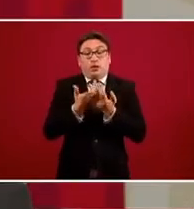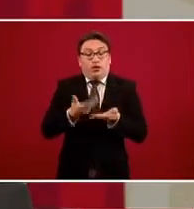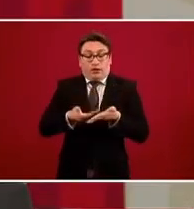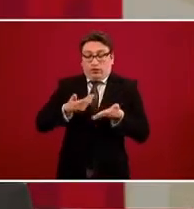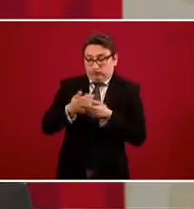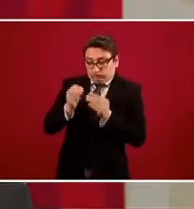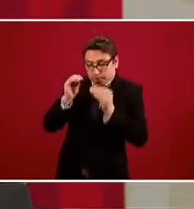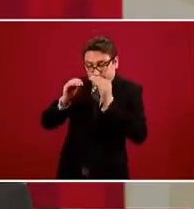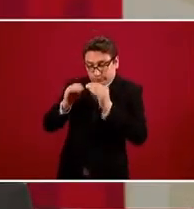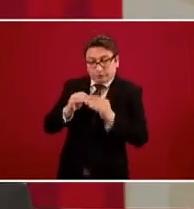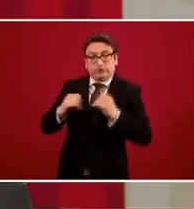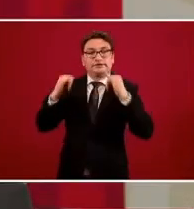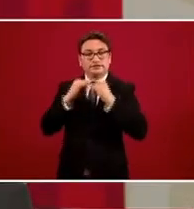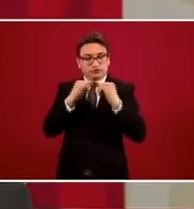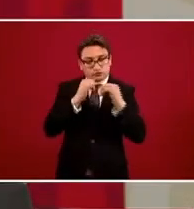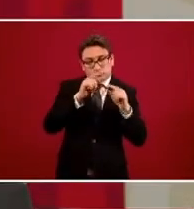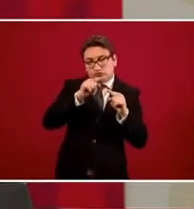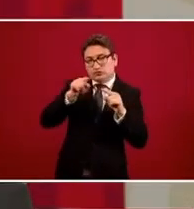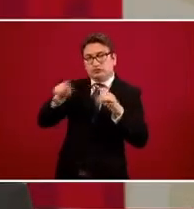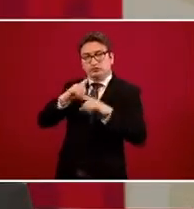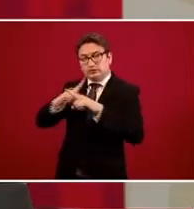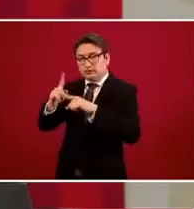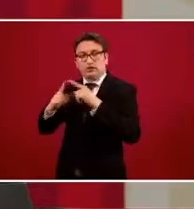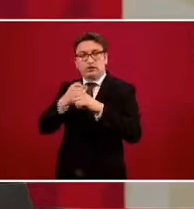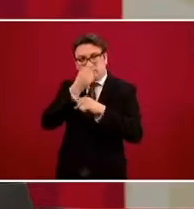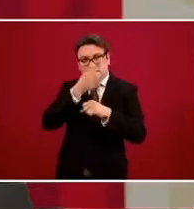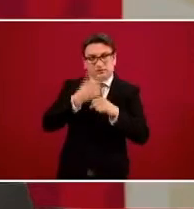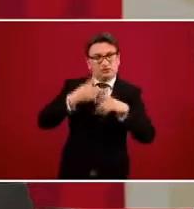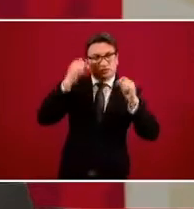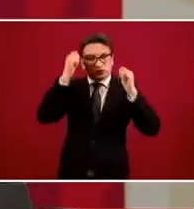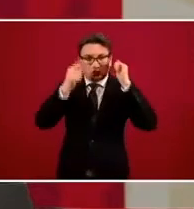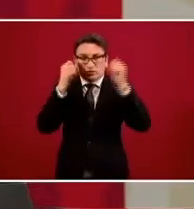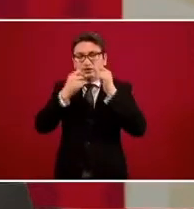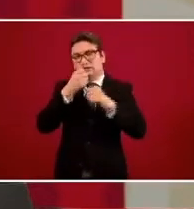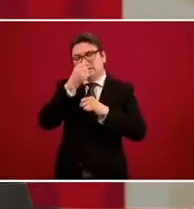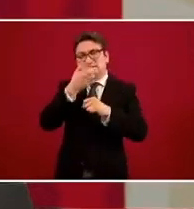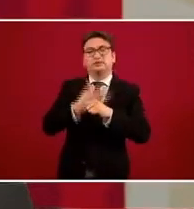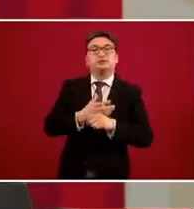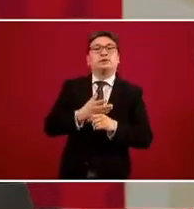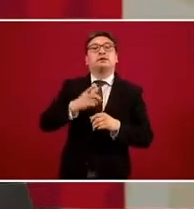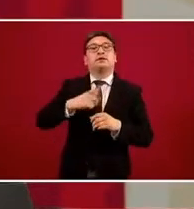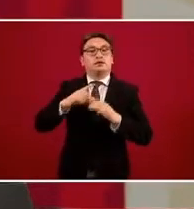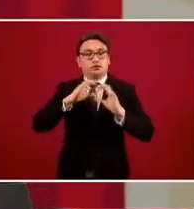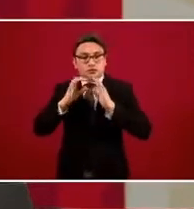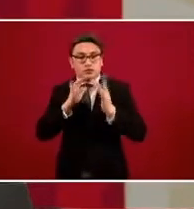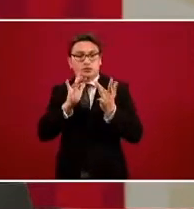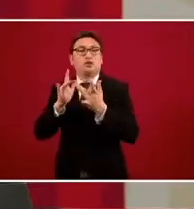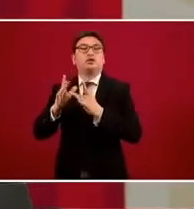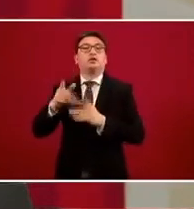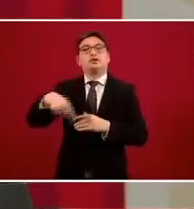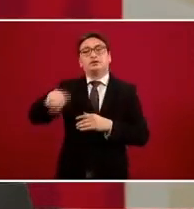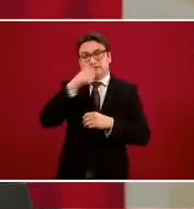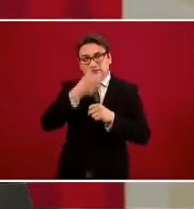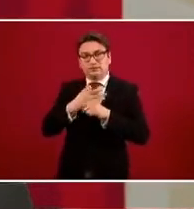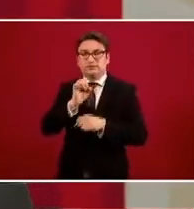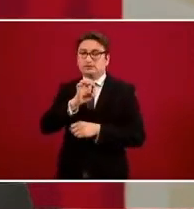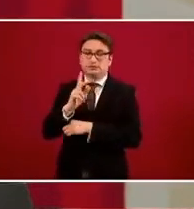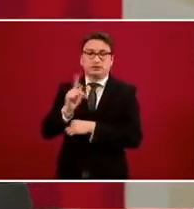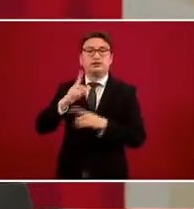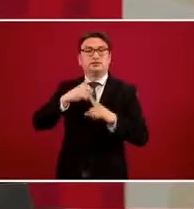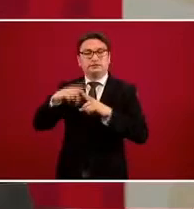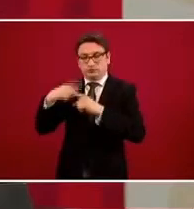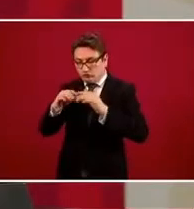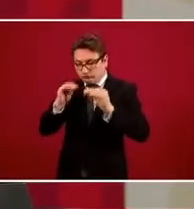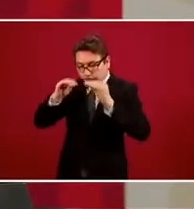We have the guidelines for the protection of such workers that were designed with the collaboration of the Ministry